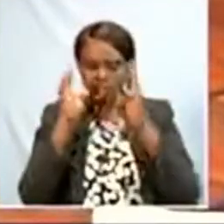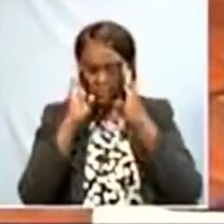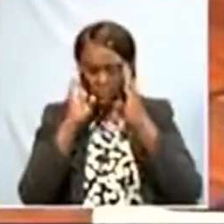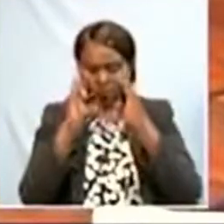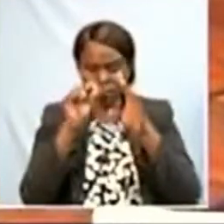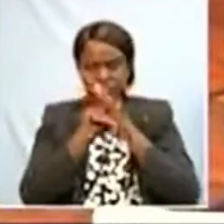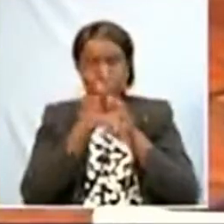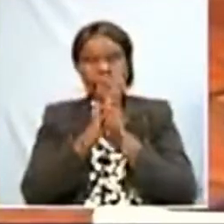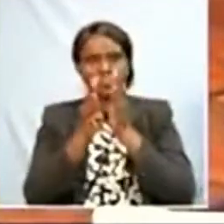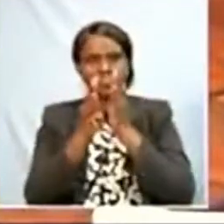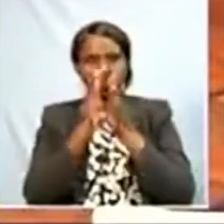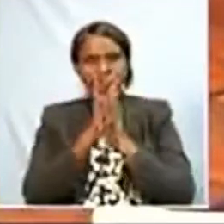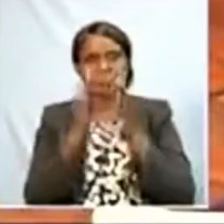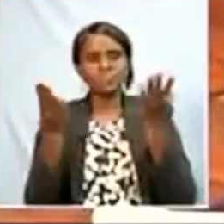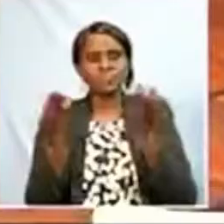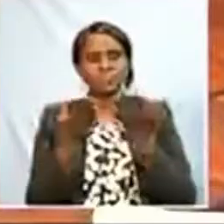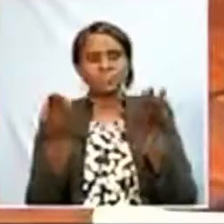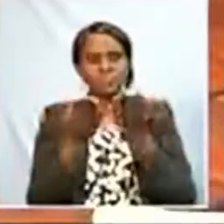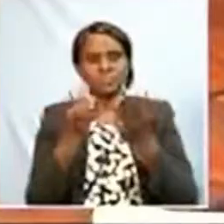contract,